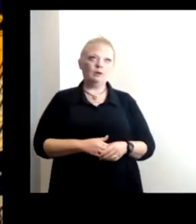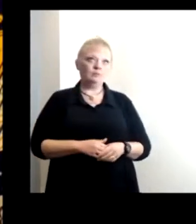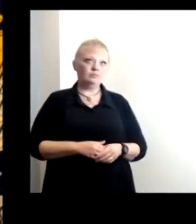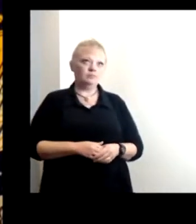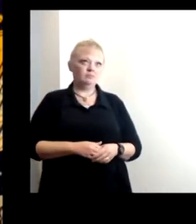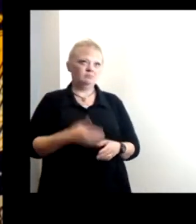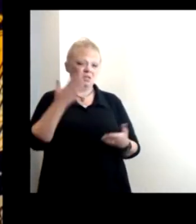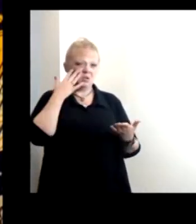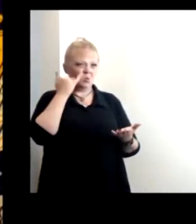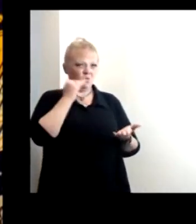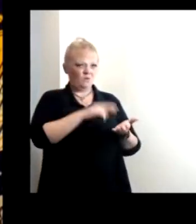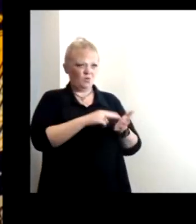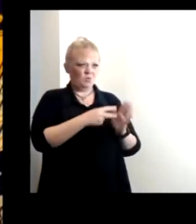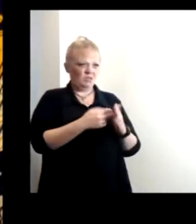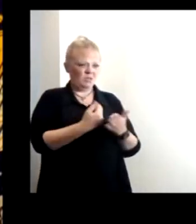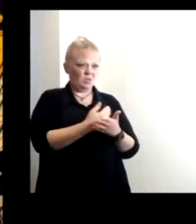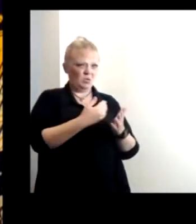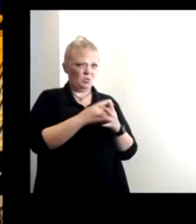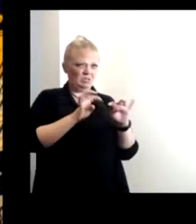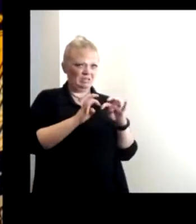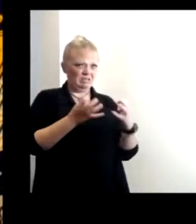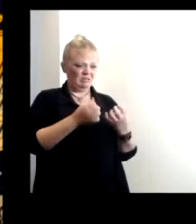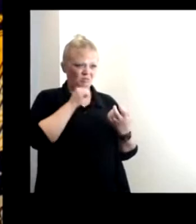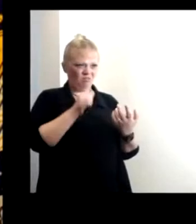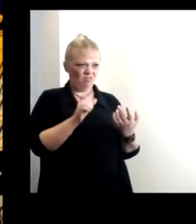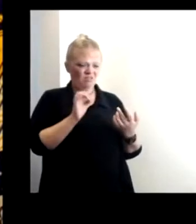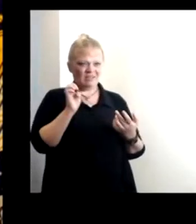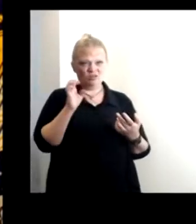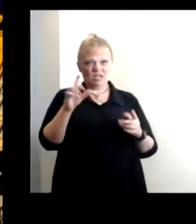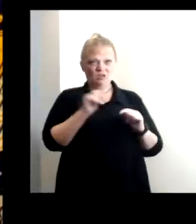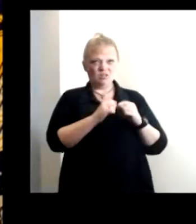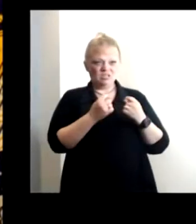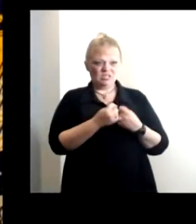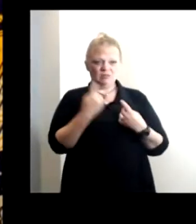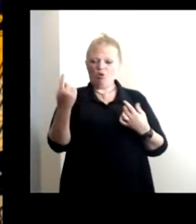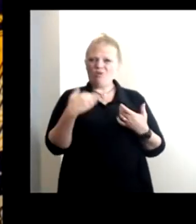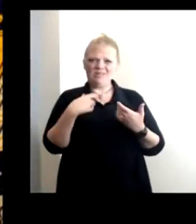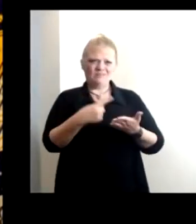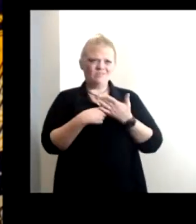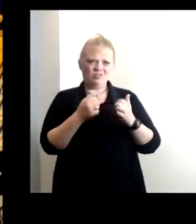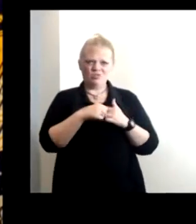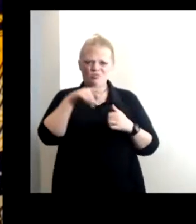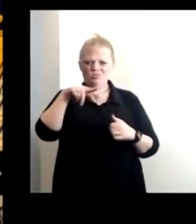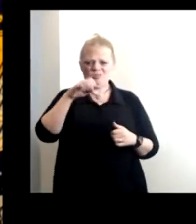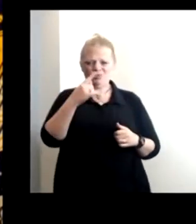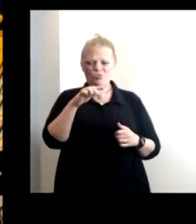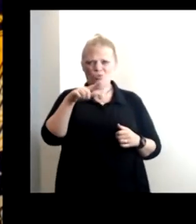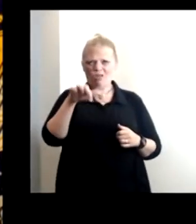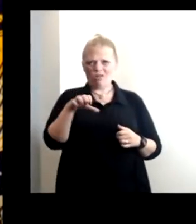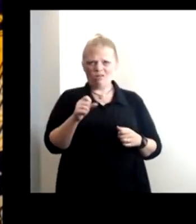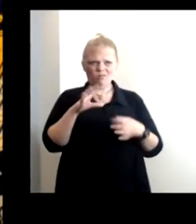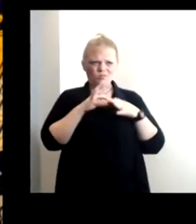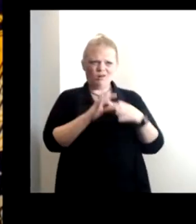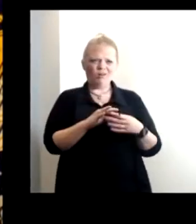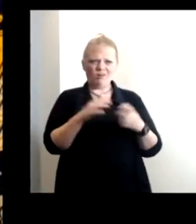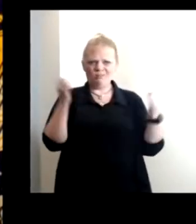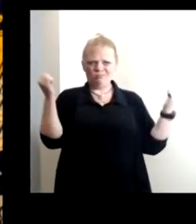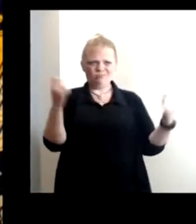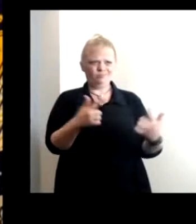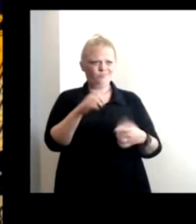I don't know if you're talking about a new stadium or not. Our Erie County team always has discussions with the Pagulas regarding all kinds of things at the